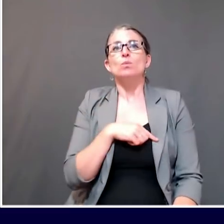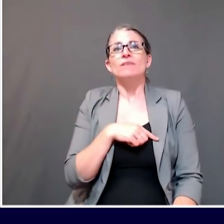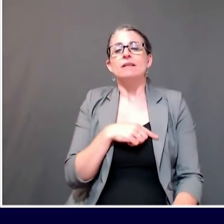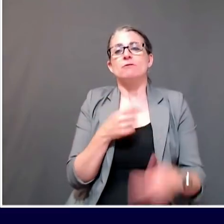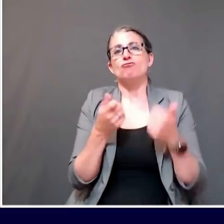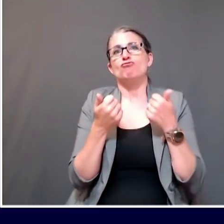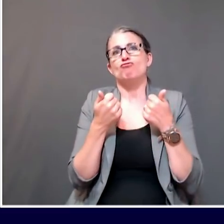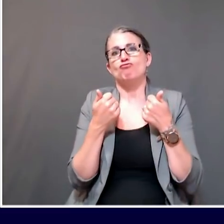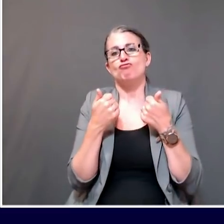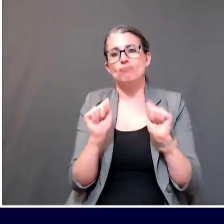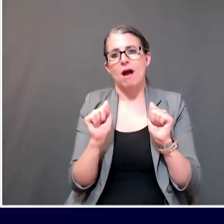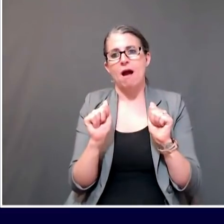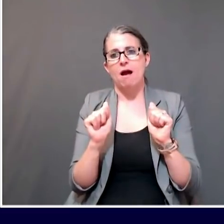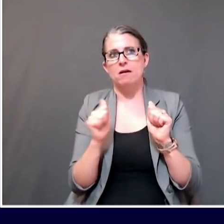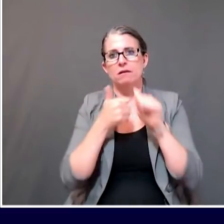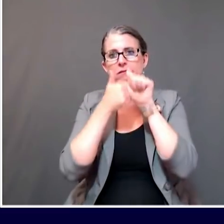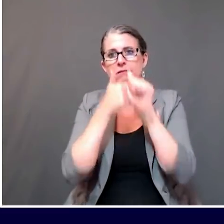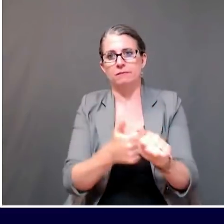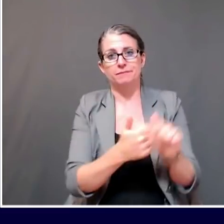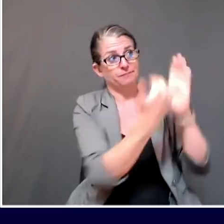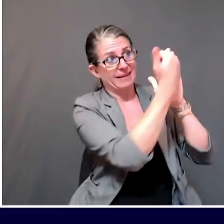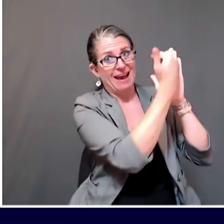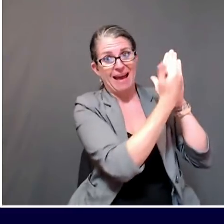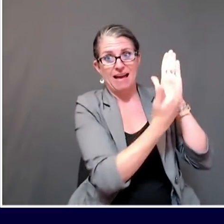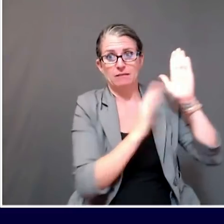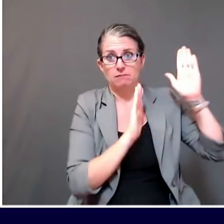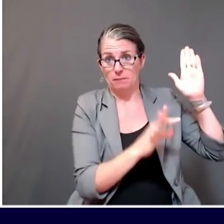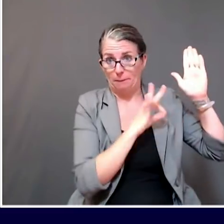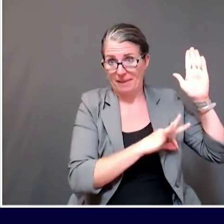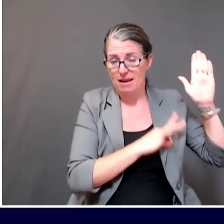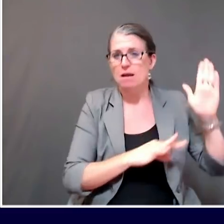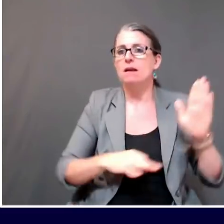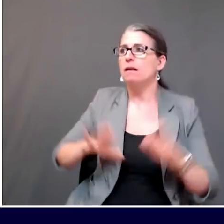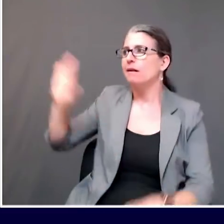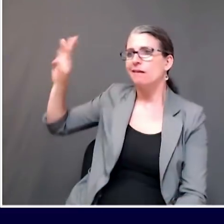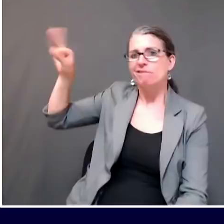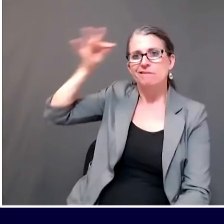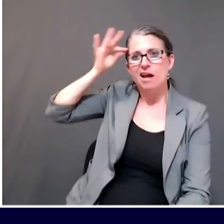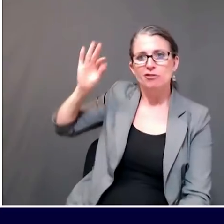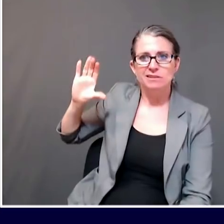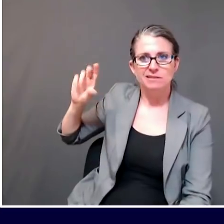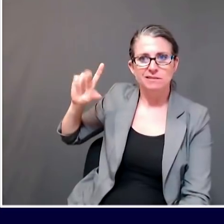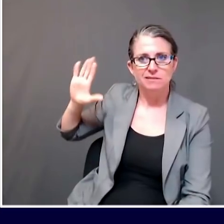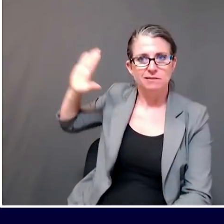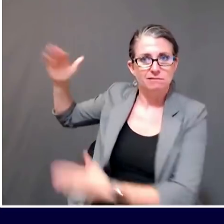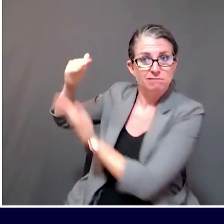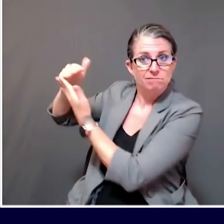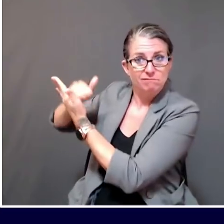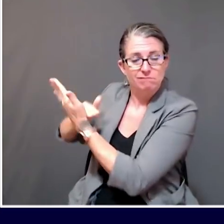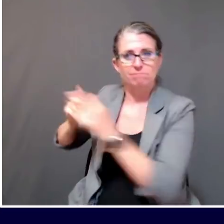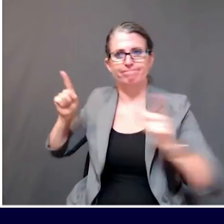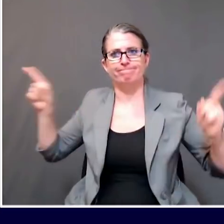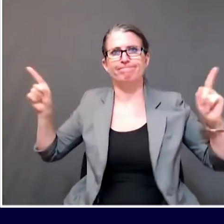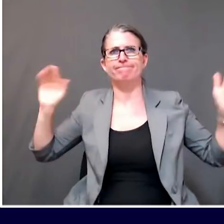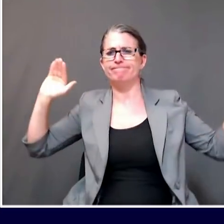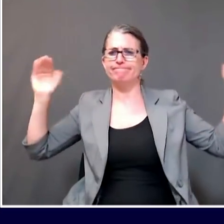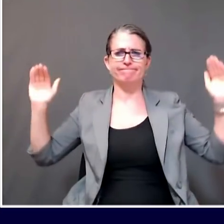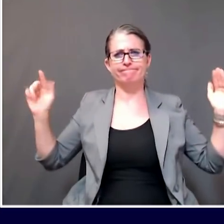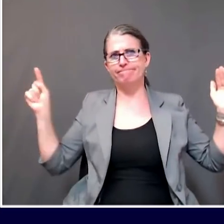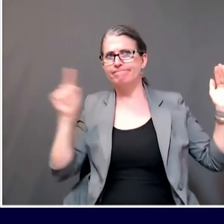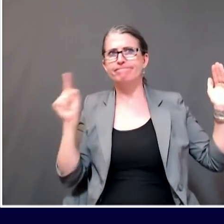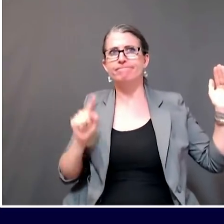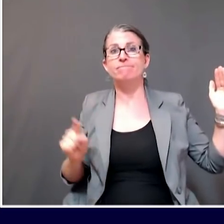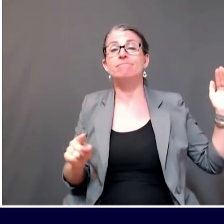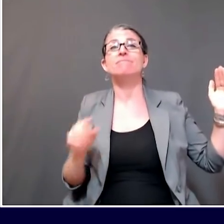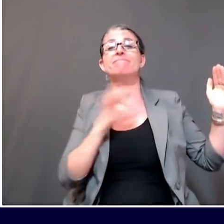specific guidance. We try to focus our work on guidance on those areas or sectors where there's either a lack of a federal